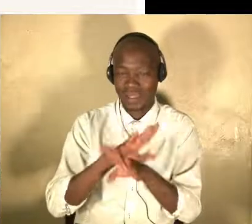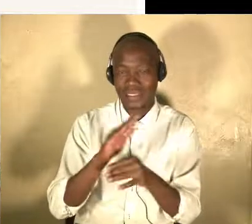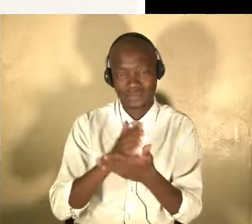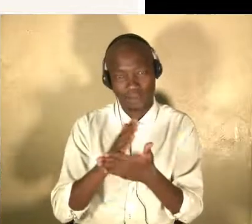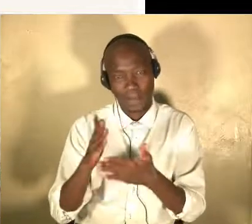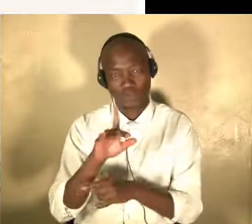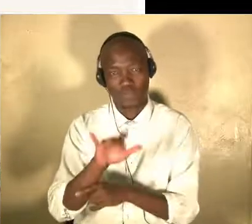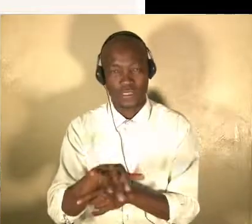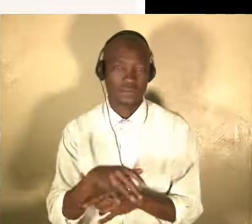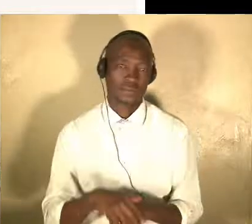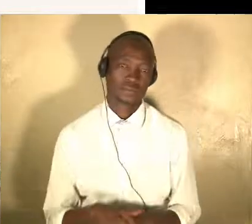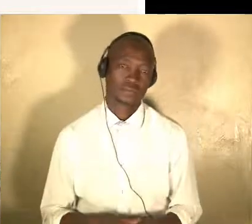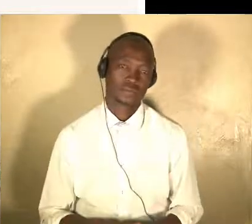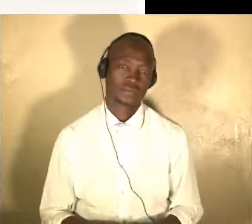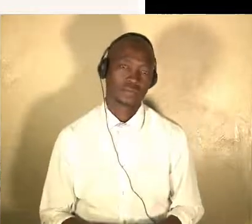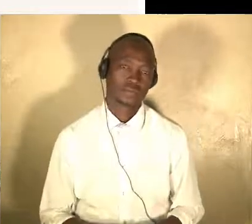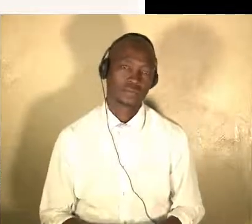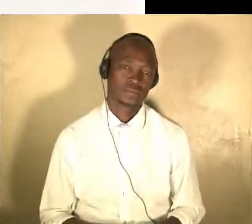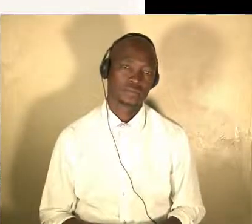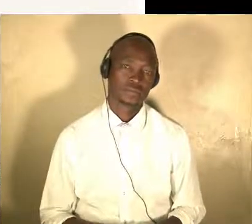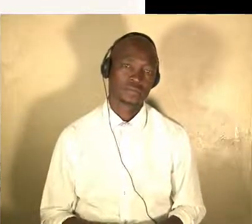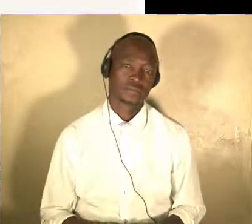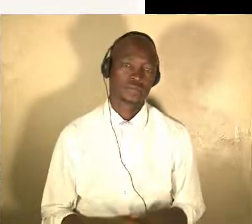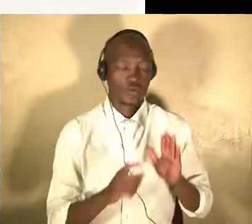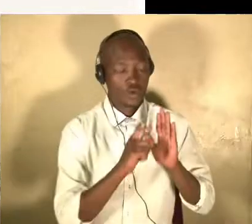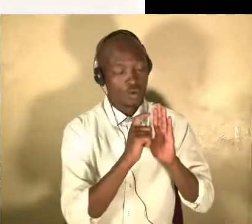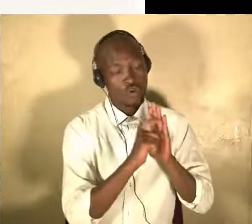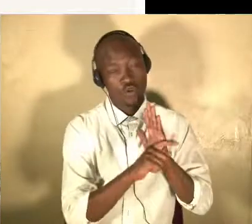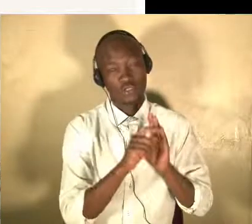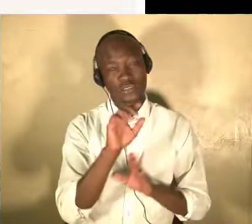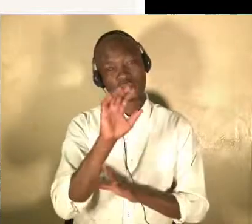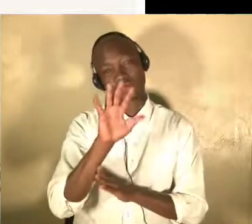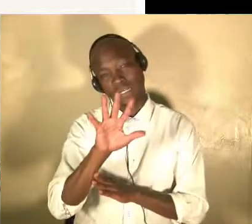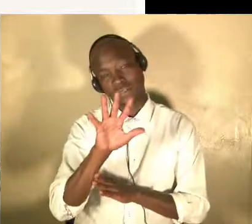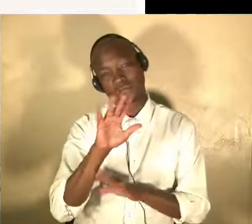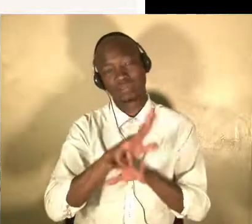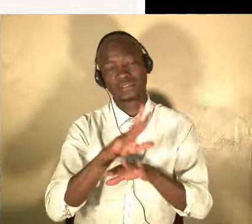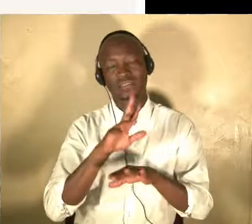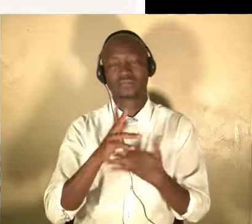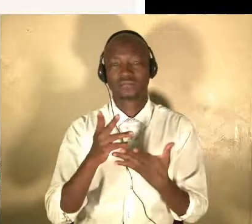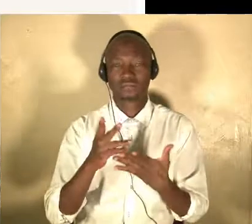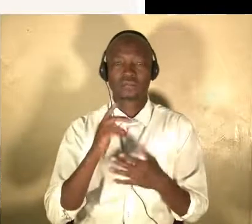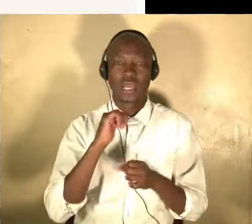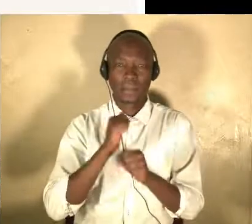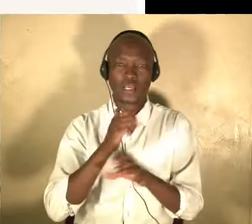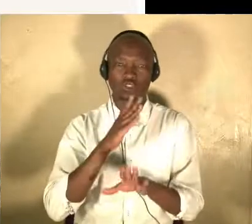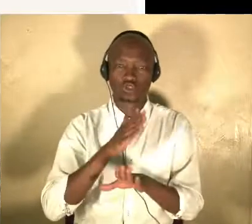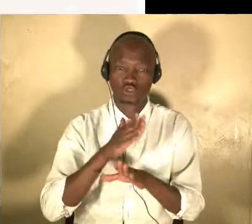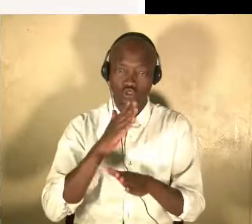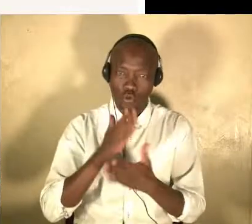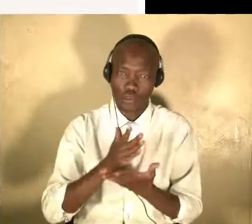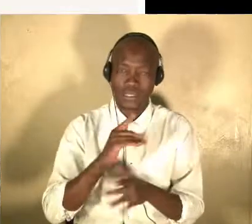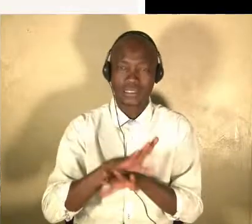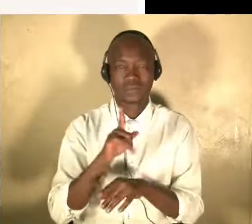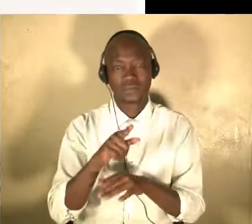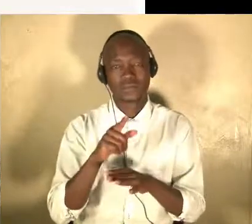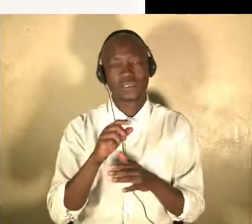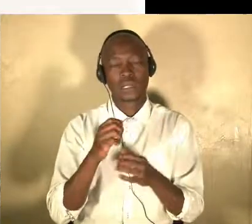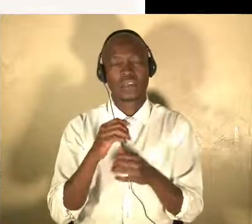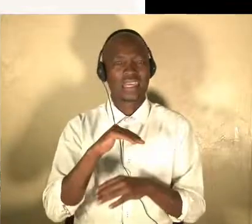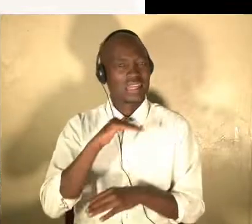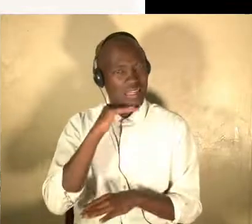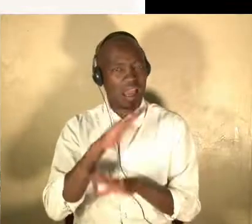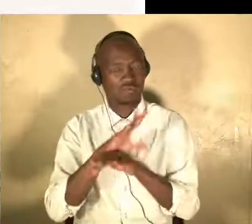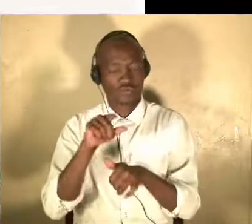So clause 5 seeks to ensure that there would be enough sufficient social workers to provide